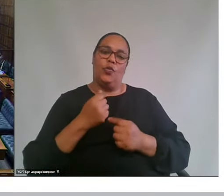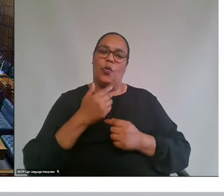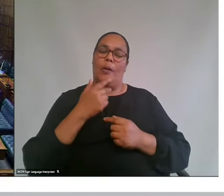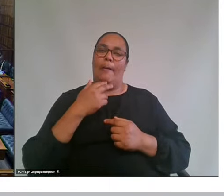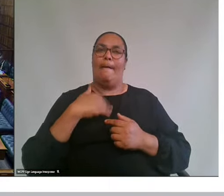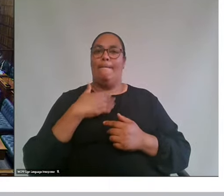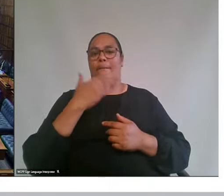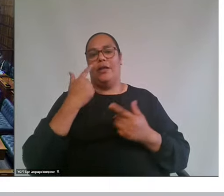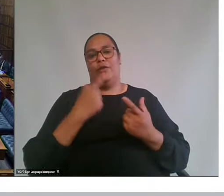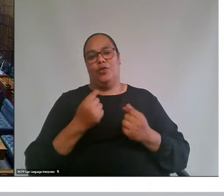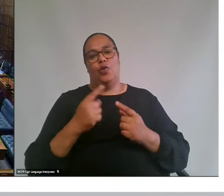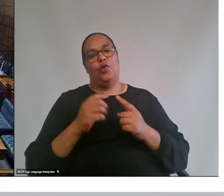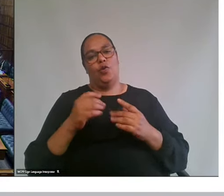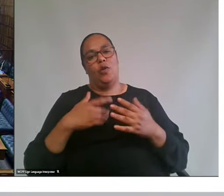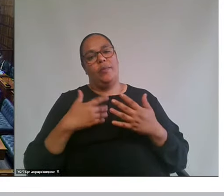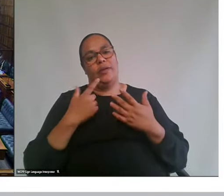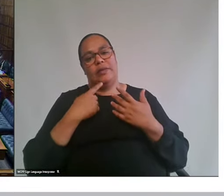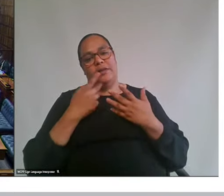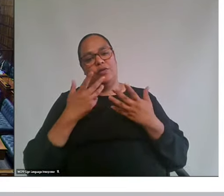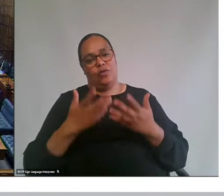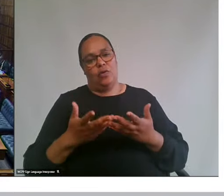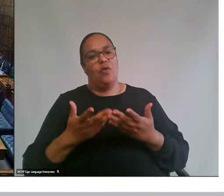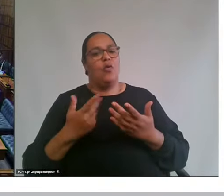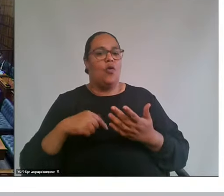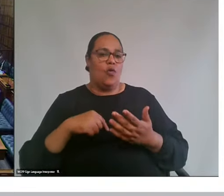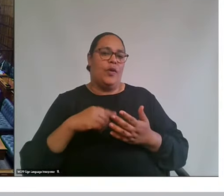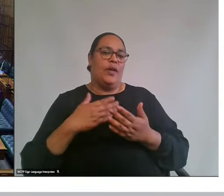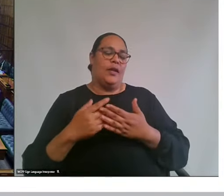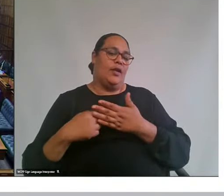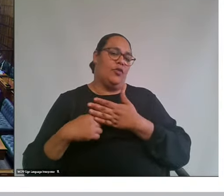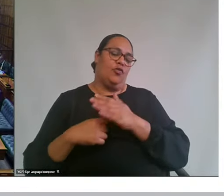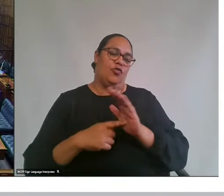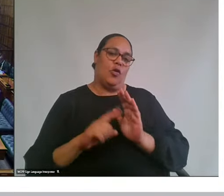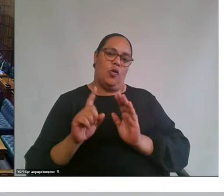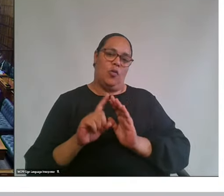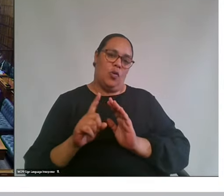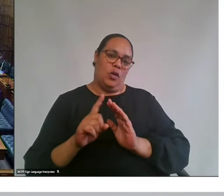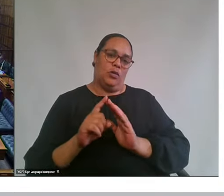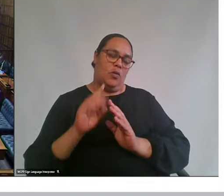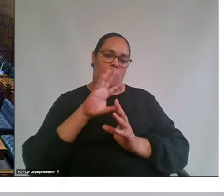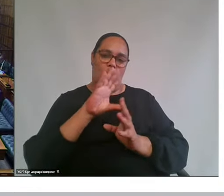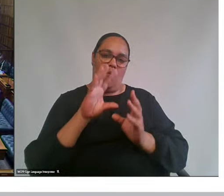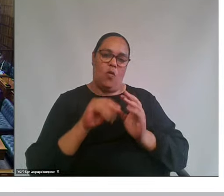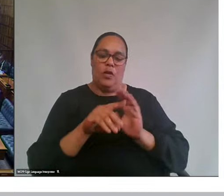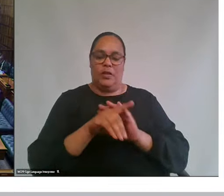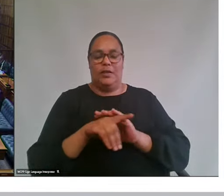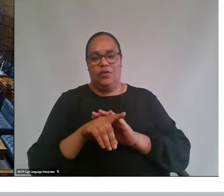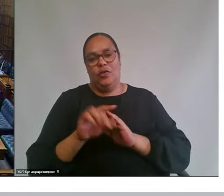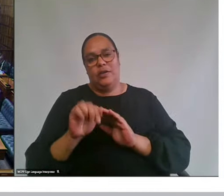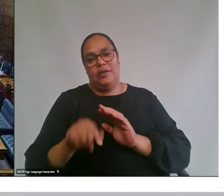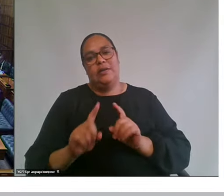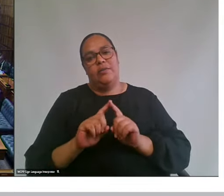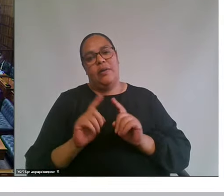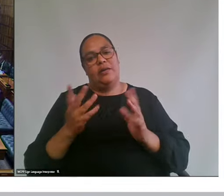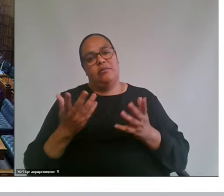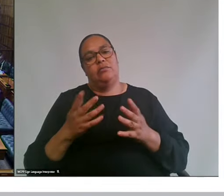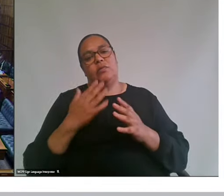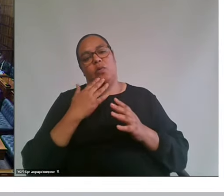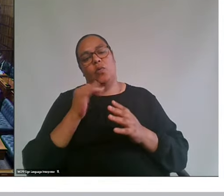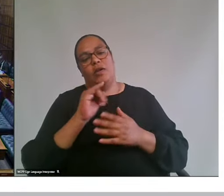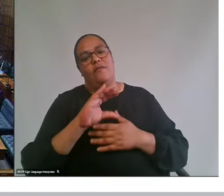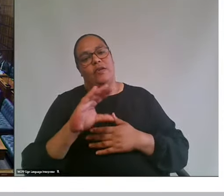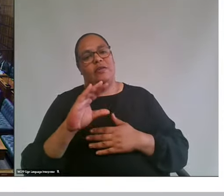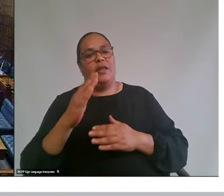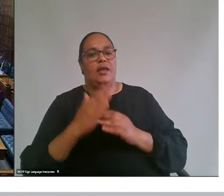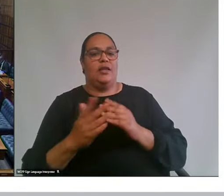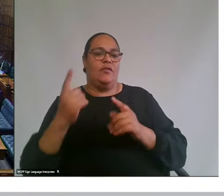best having said that obviously we can showcase all of the districts but it is to the investors at